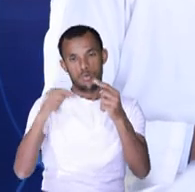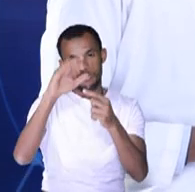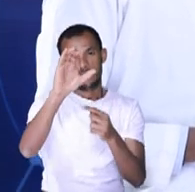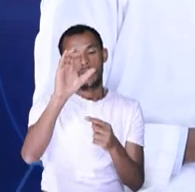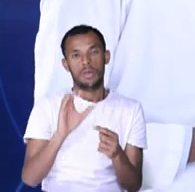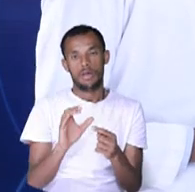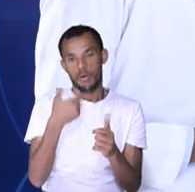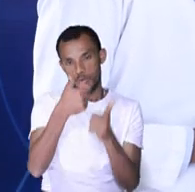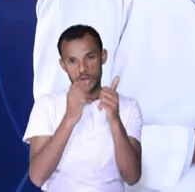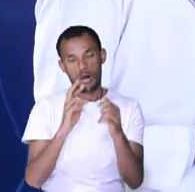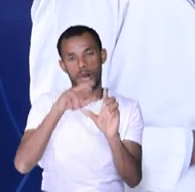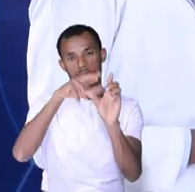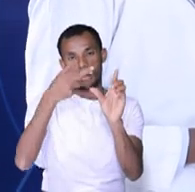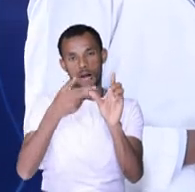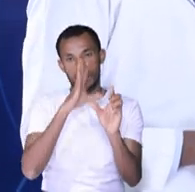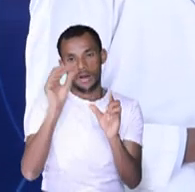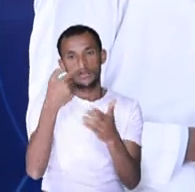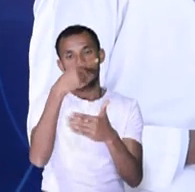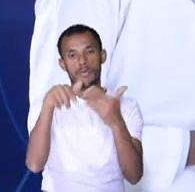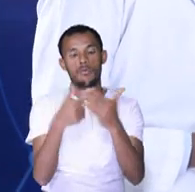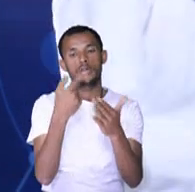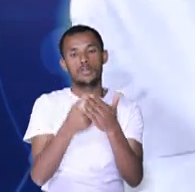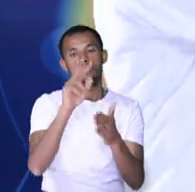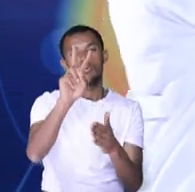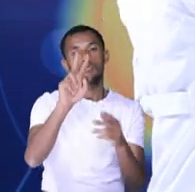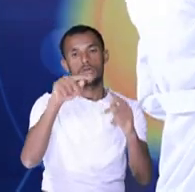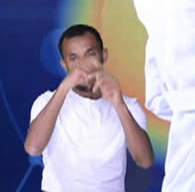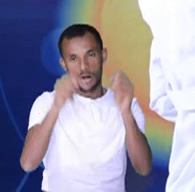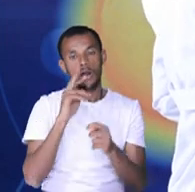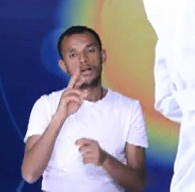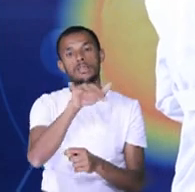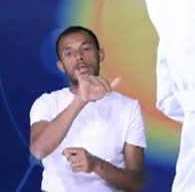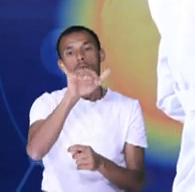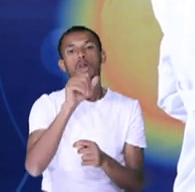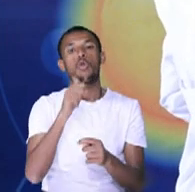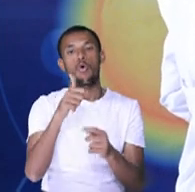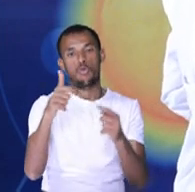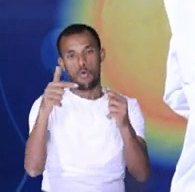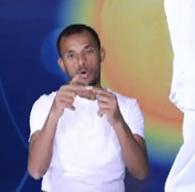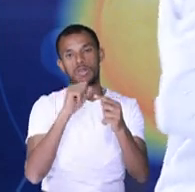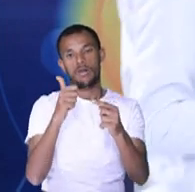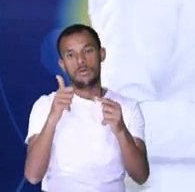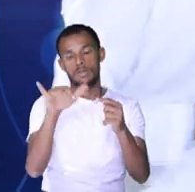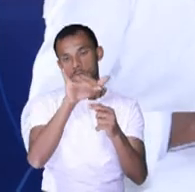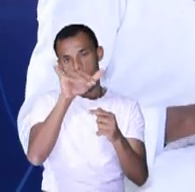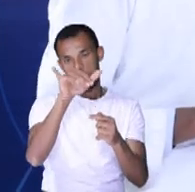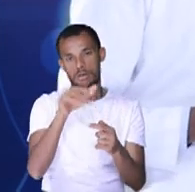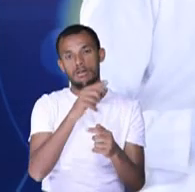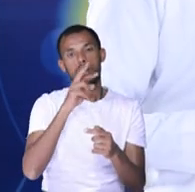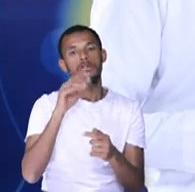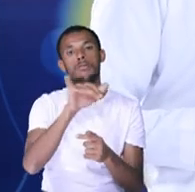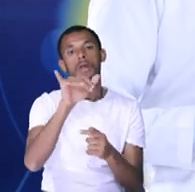C, which are right angles, and therefore these two triangles are similar, not congruent, similar. They are